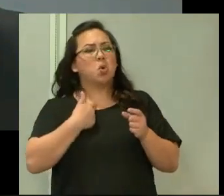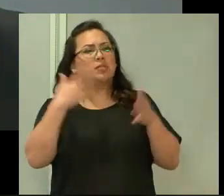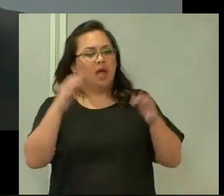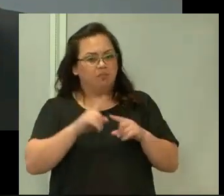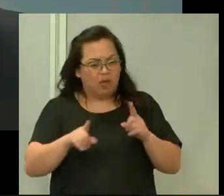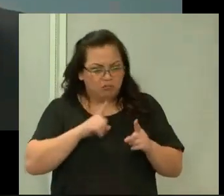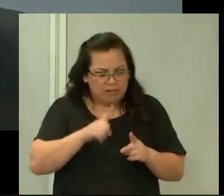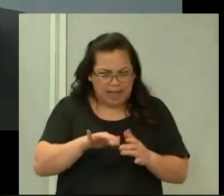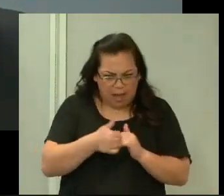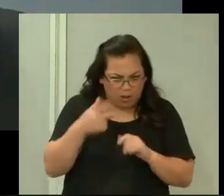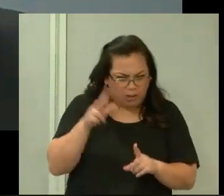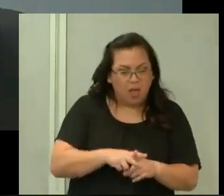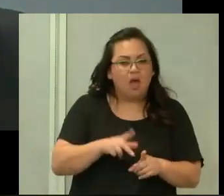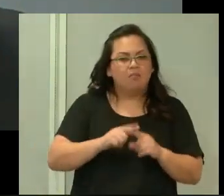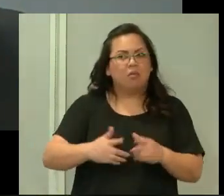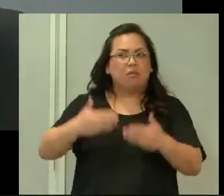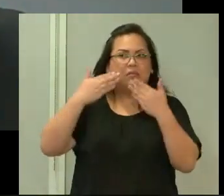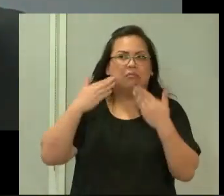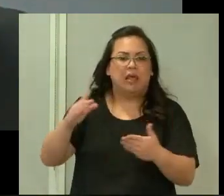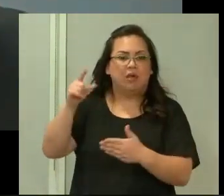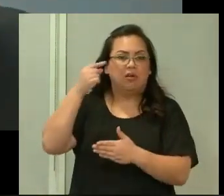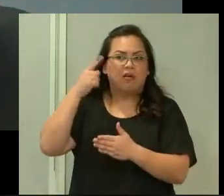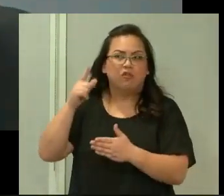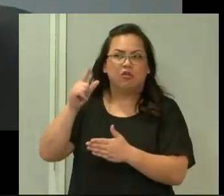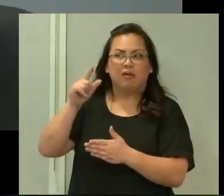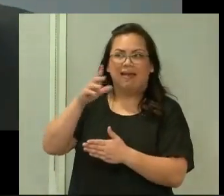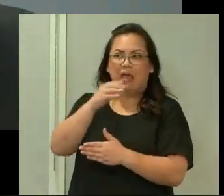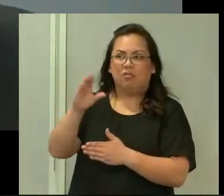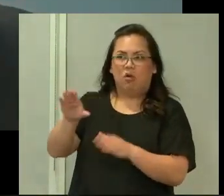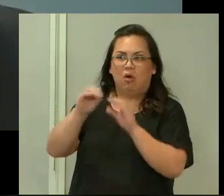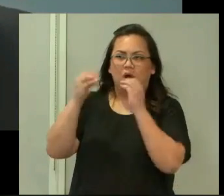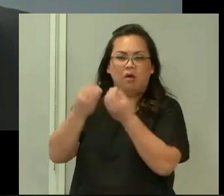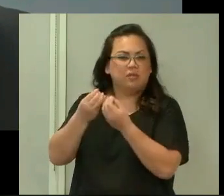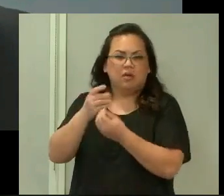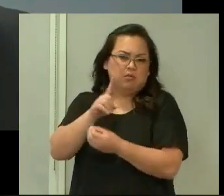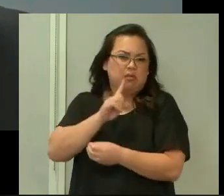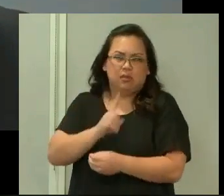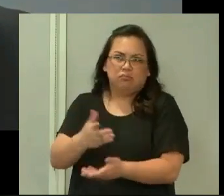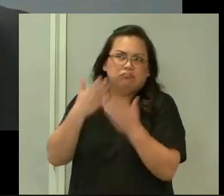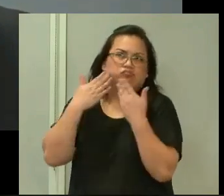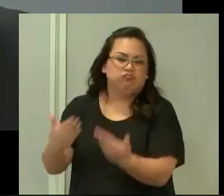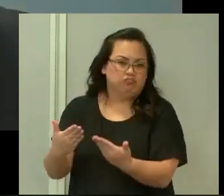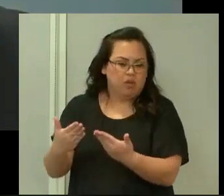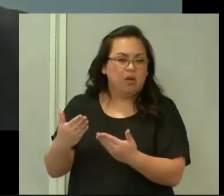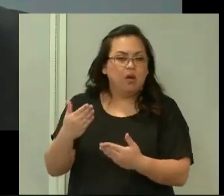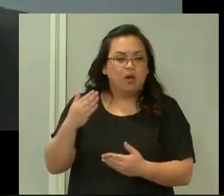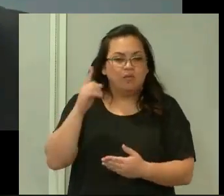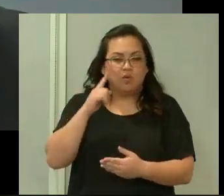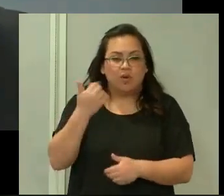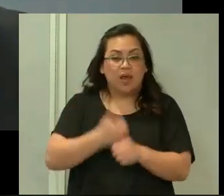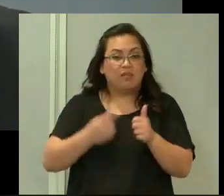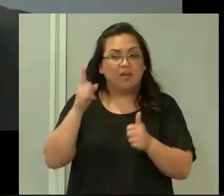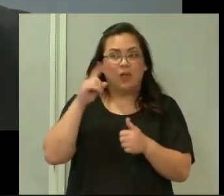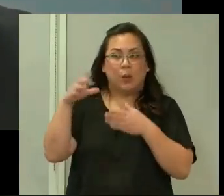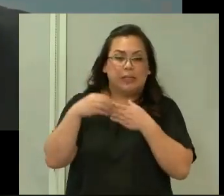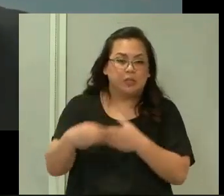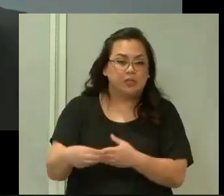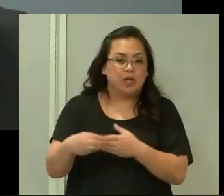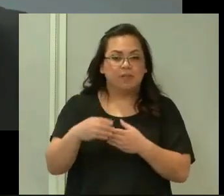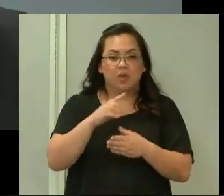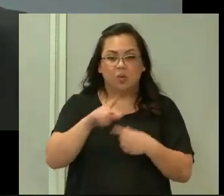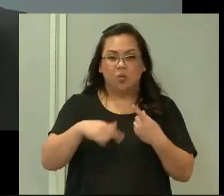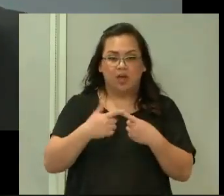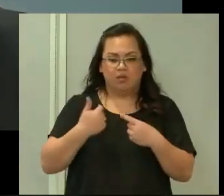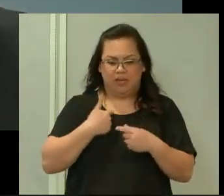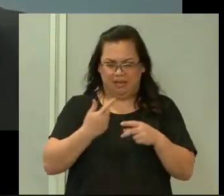And I'm very thankful. The governor and the governor's office and the administration are very thankful for everyone's leadership as we